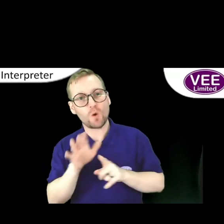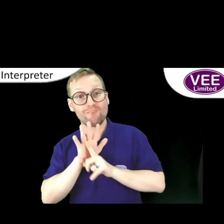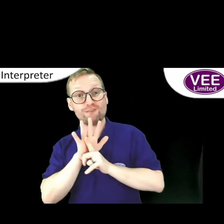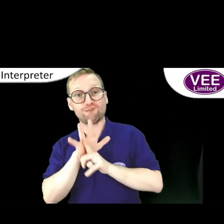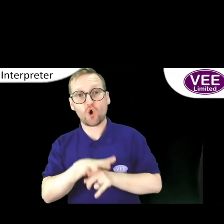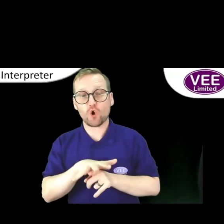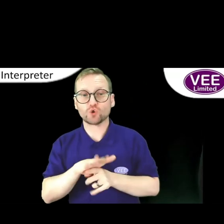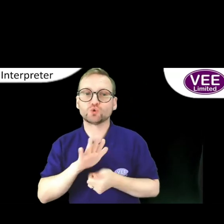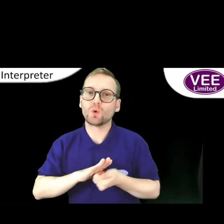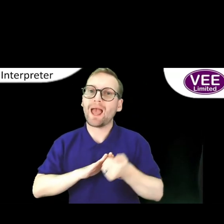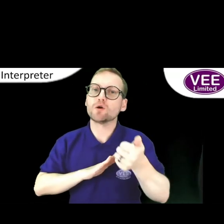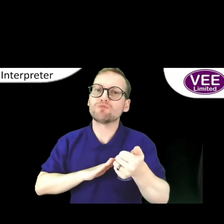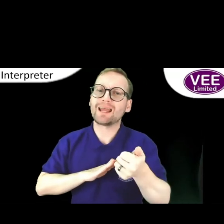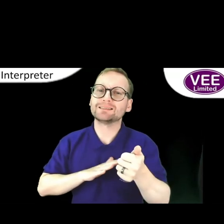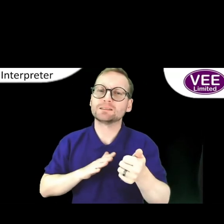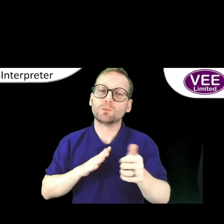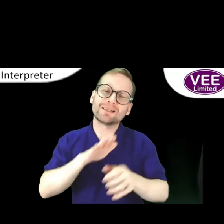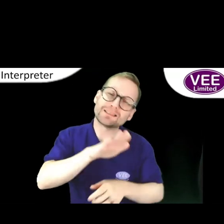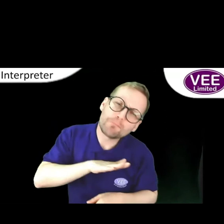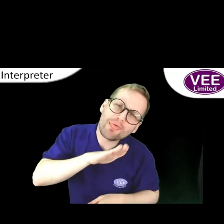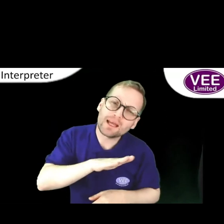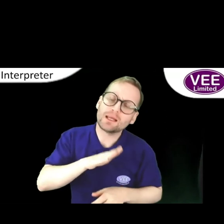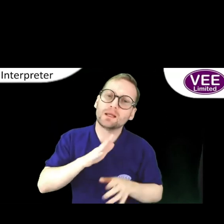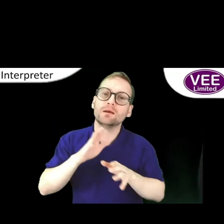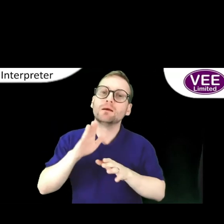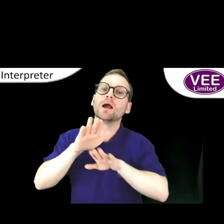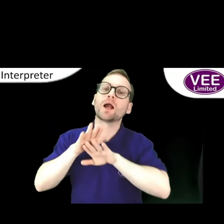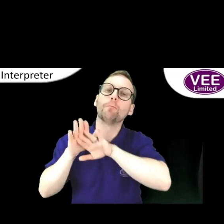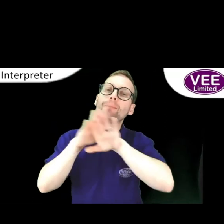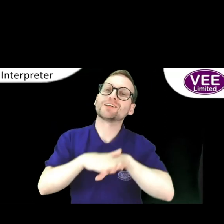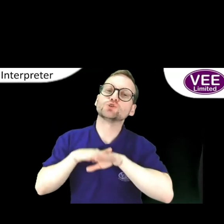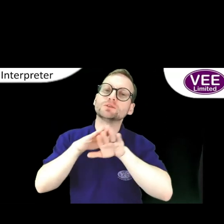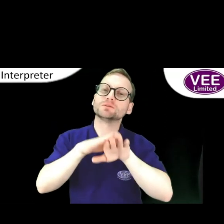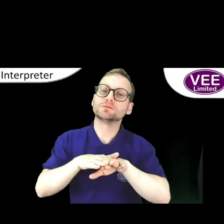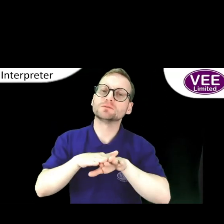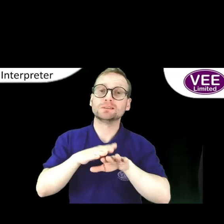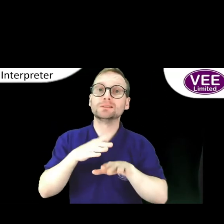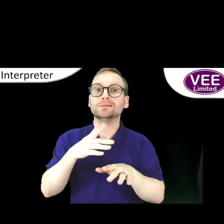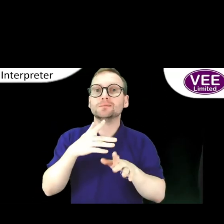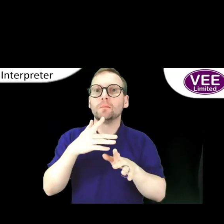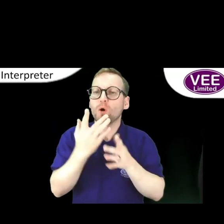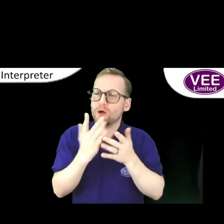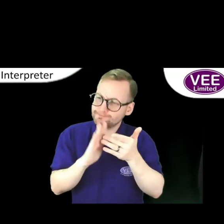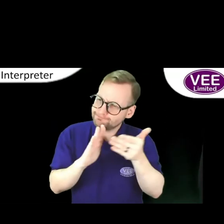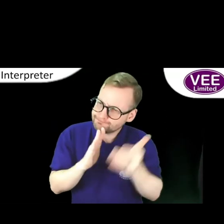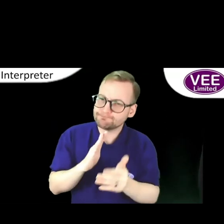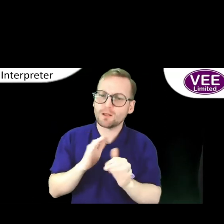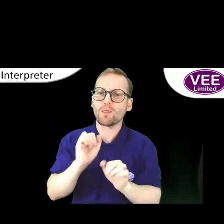emigrate with great sympathy, with great compassion, and they detail the plight of these